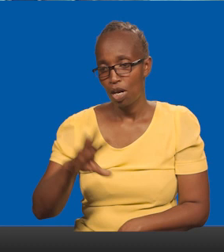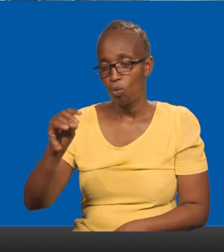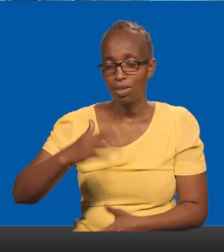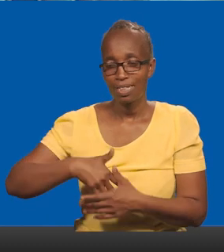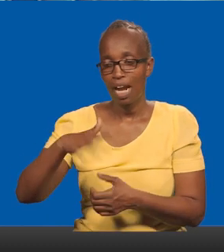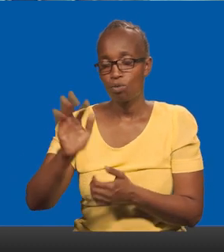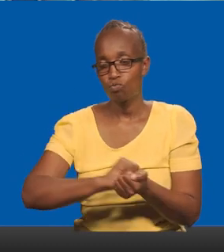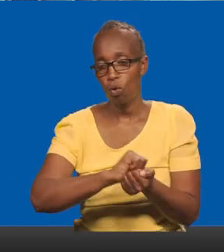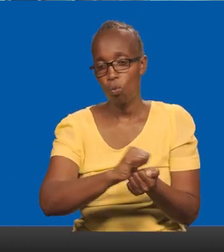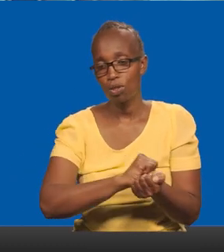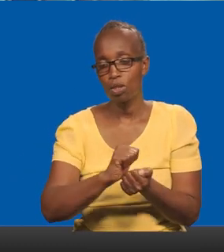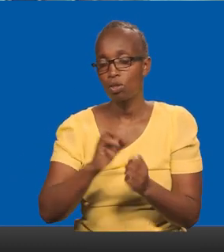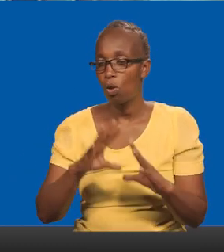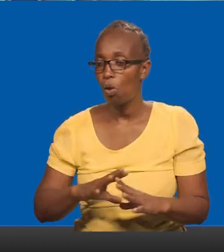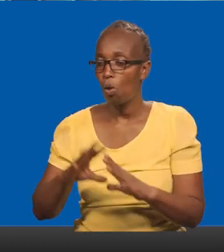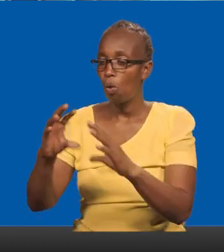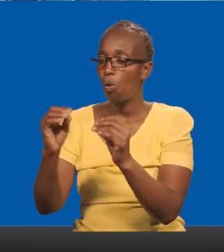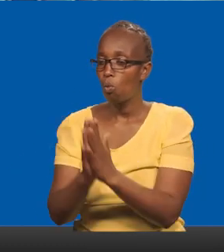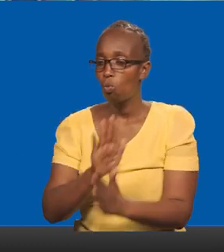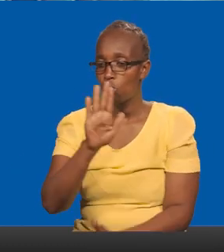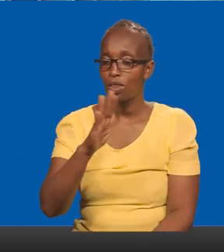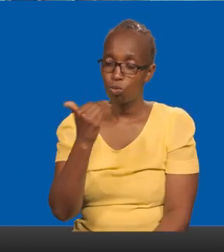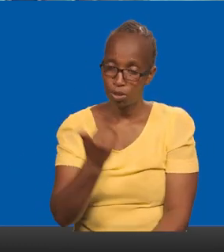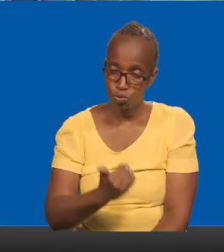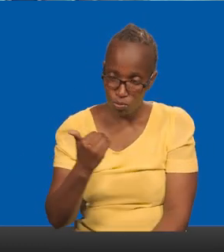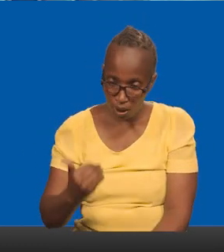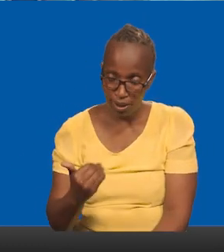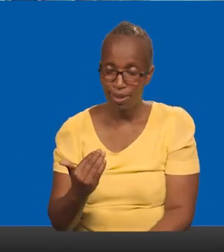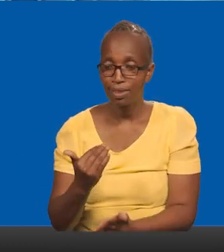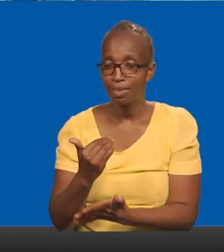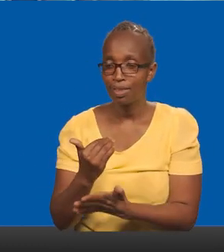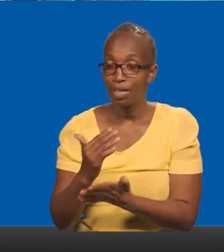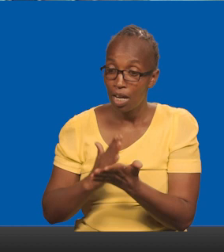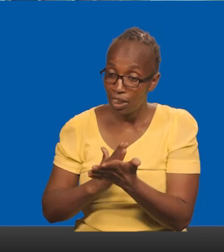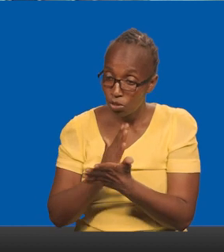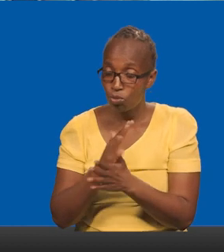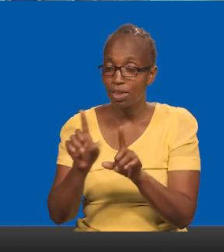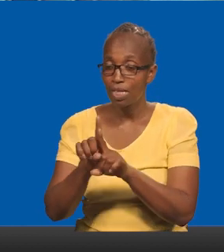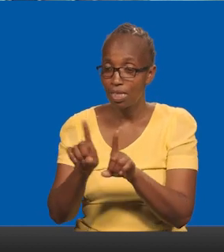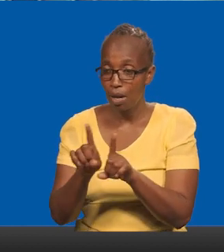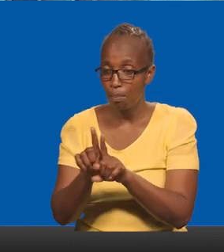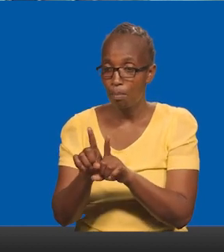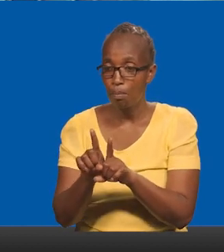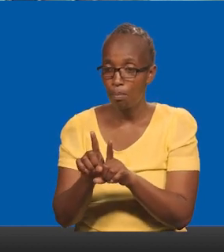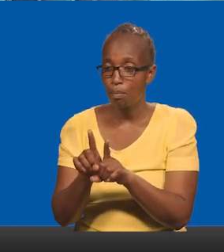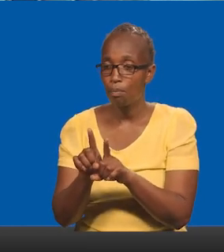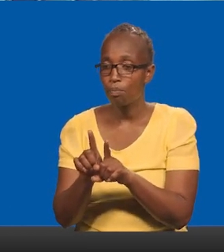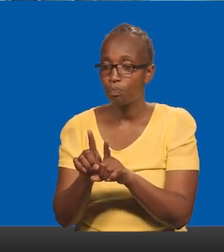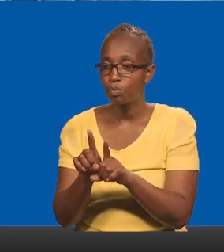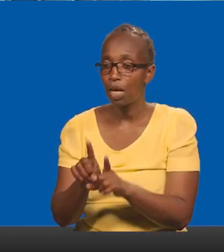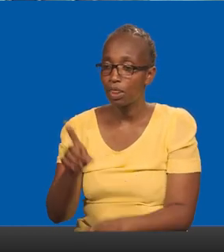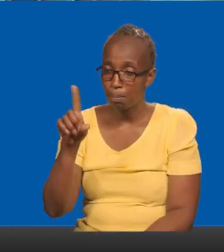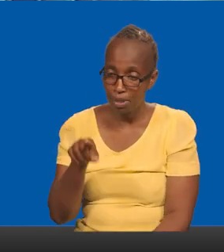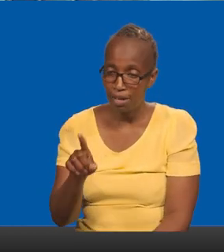for worship, go with her or go with him. It's through that she, whatever she has gained, it